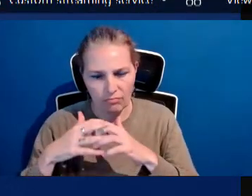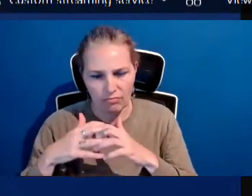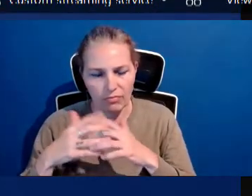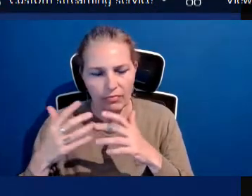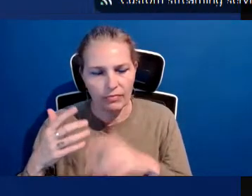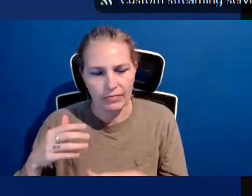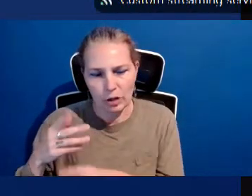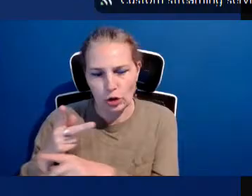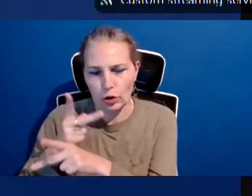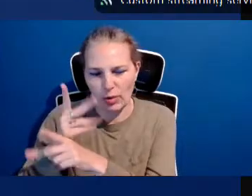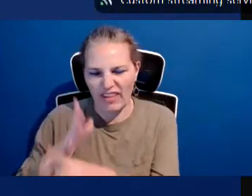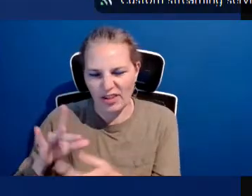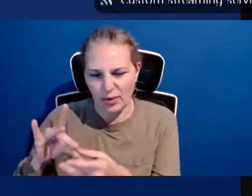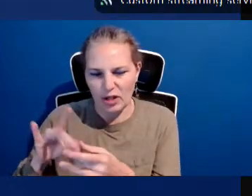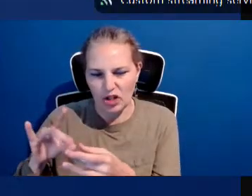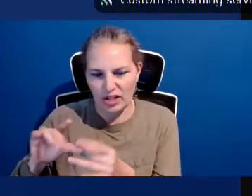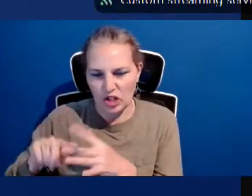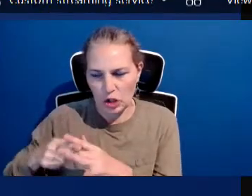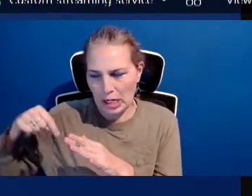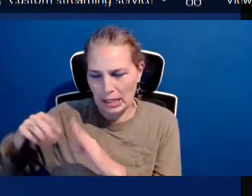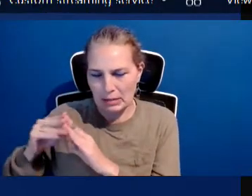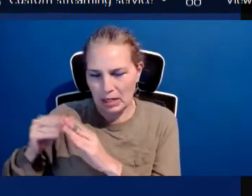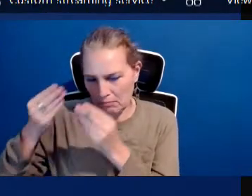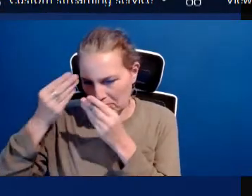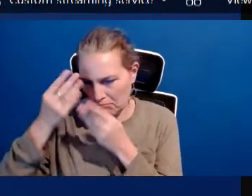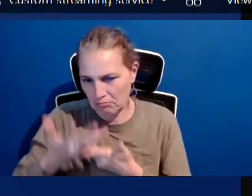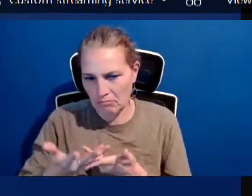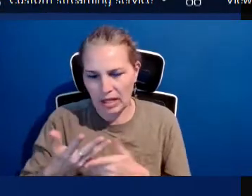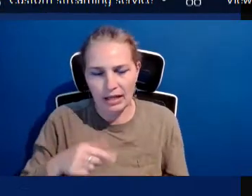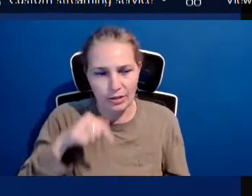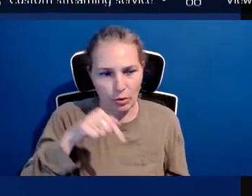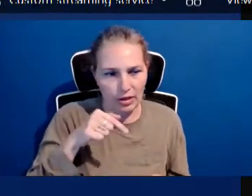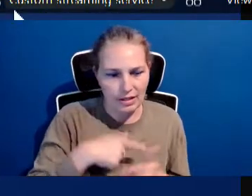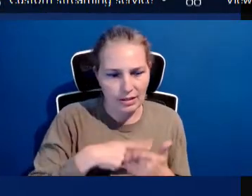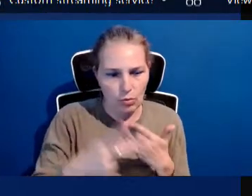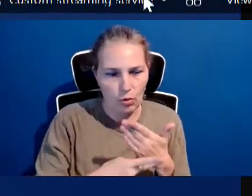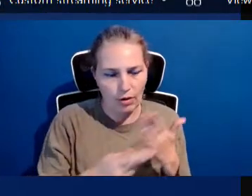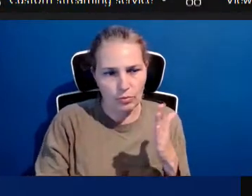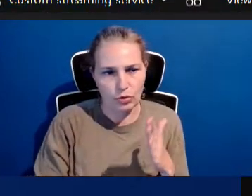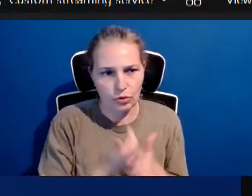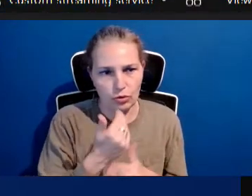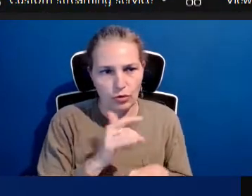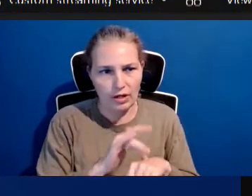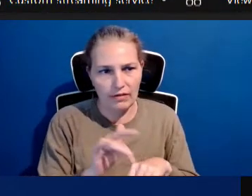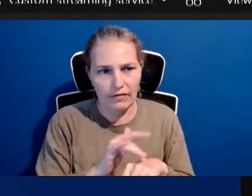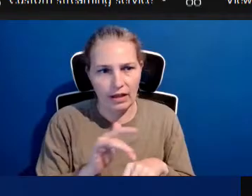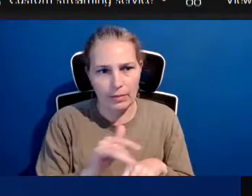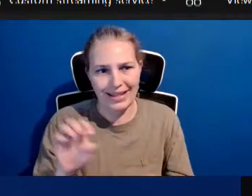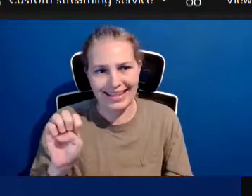meeting. So it is a new program. It's available at